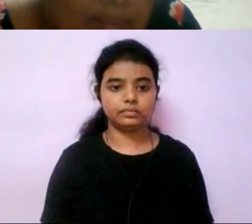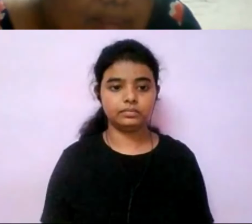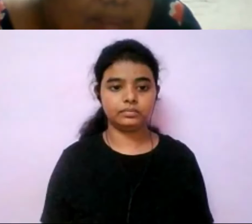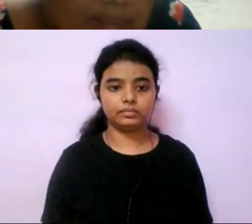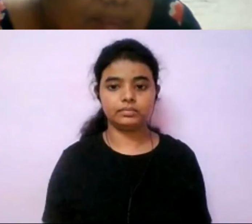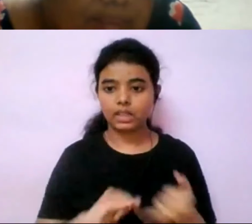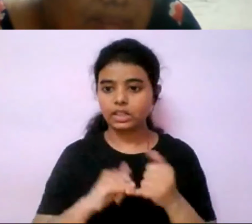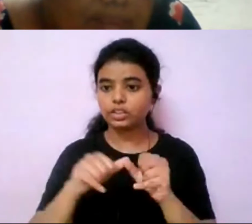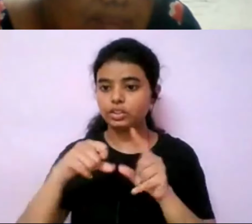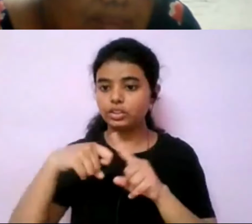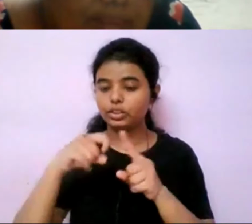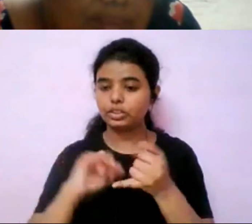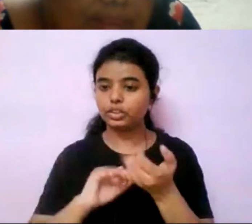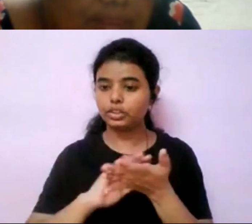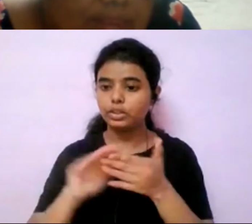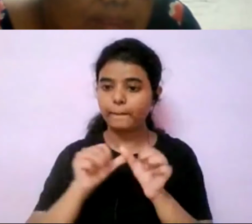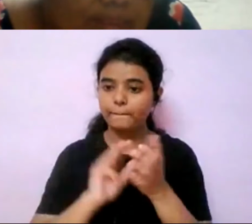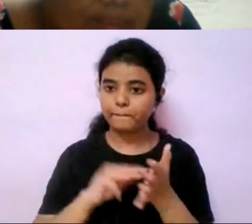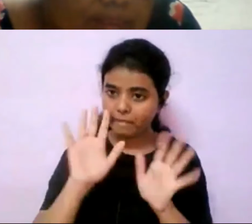Saksham, are you there?